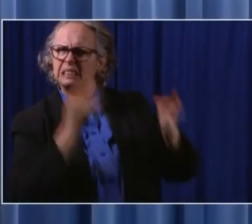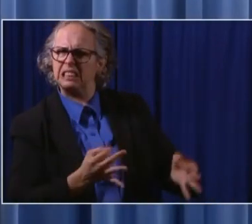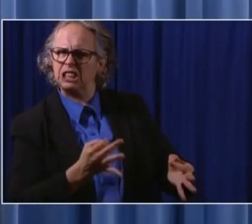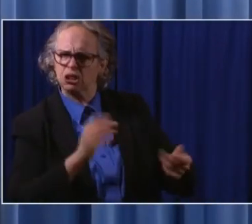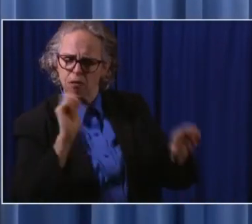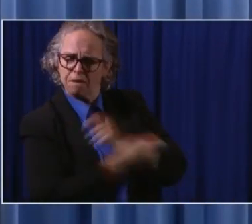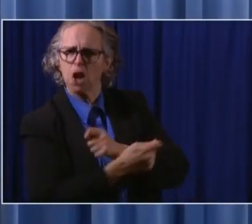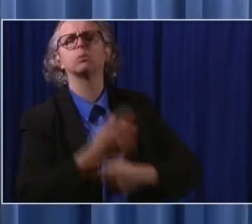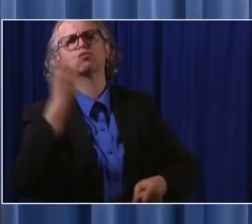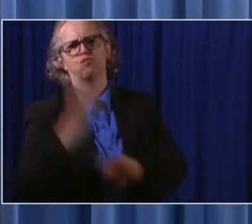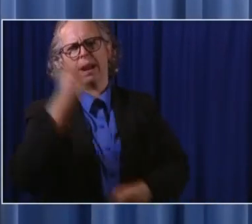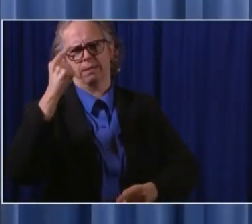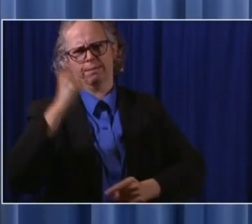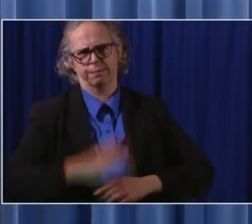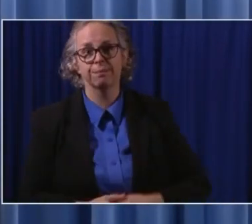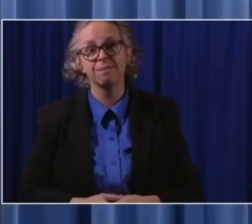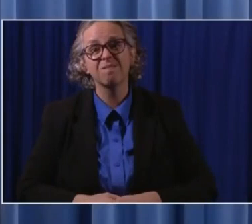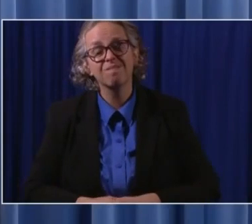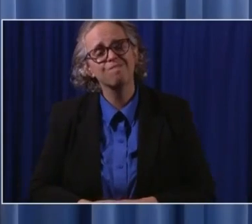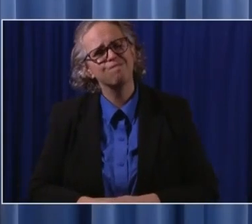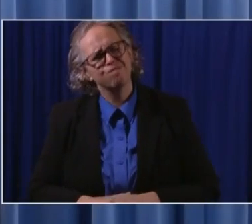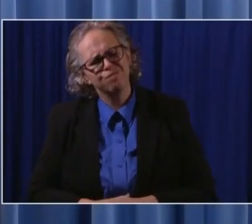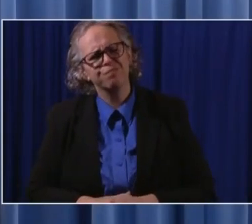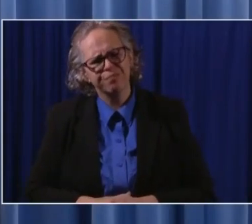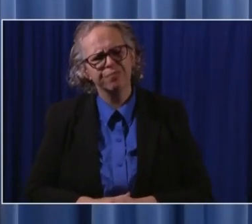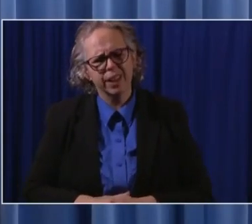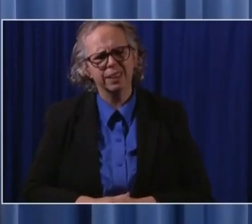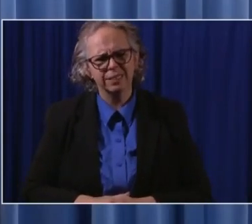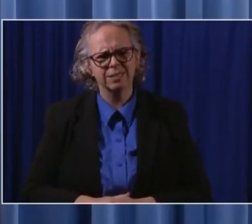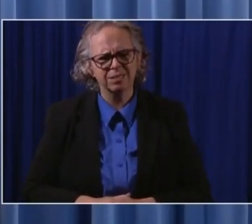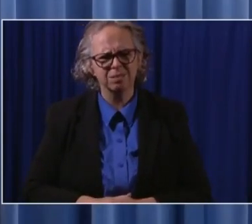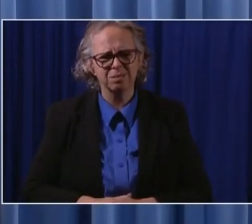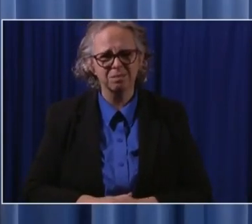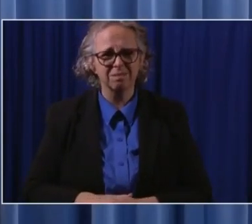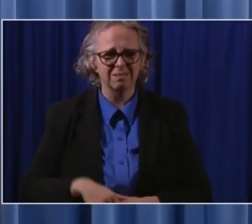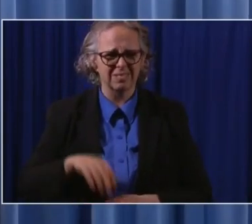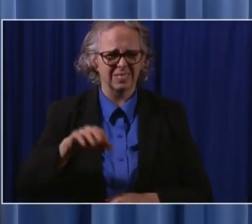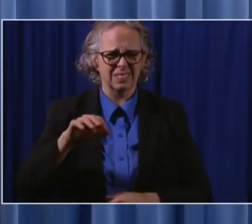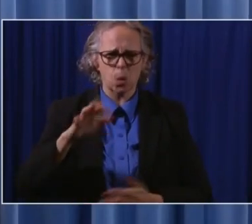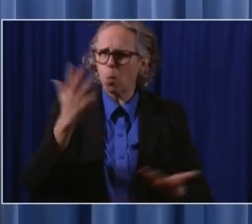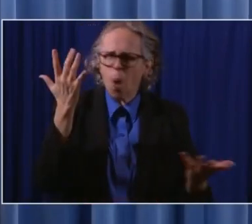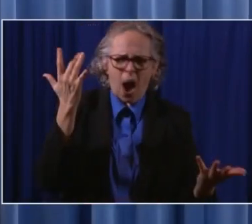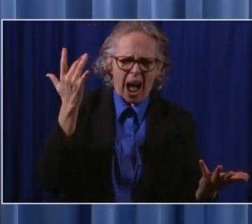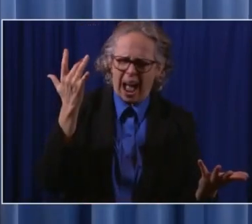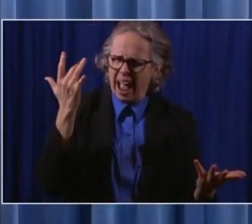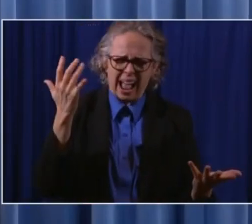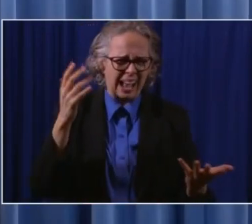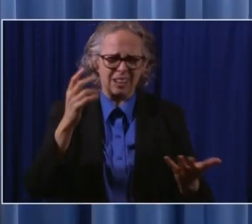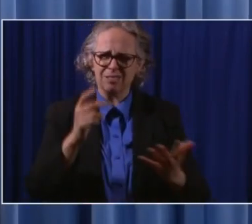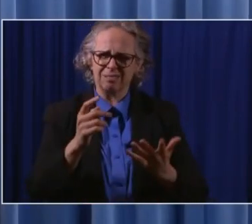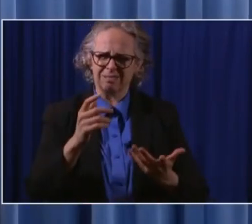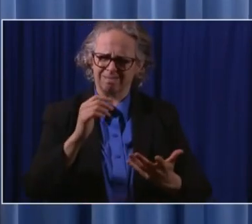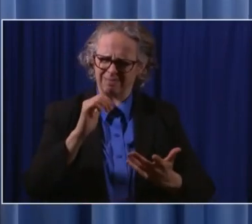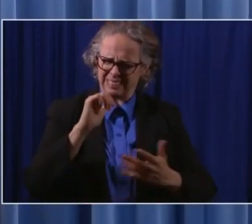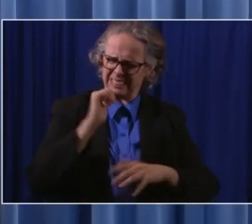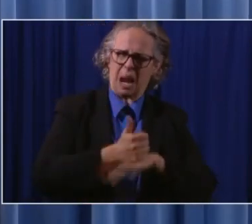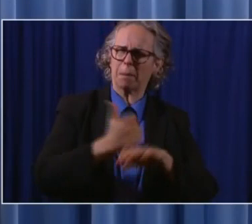I believe that their process in arriving at this original decision was fundamentally flawed.